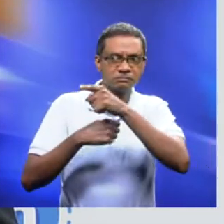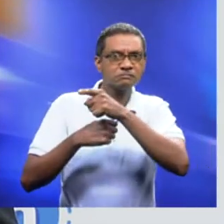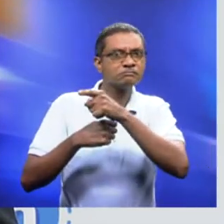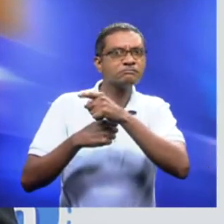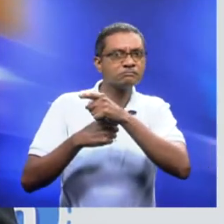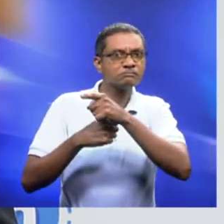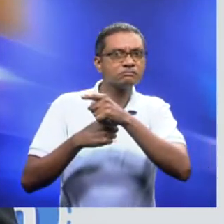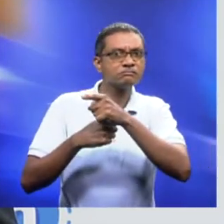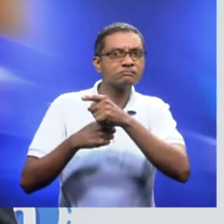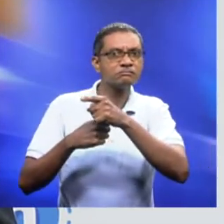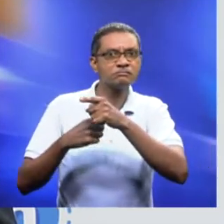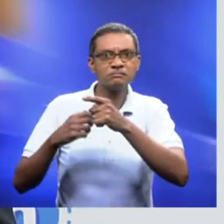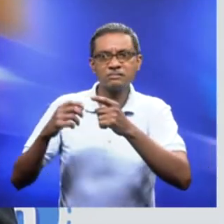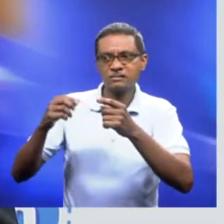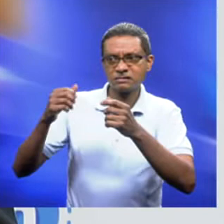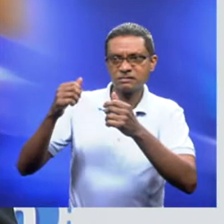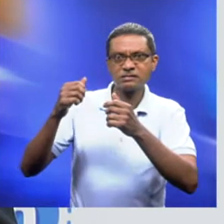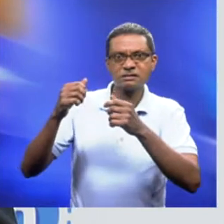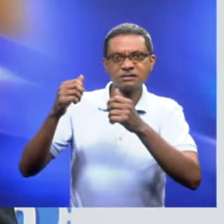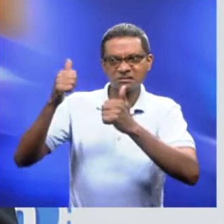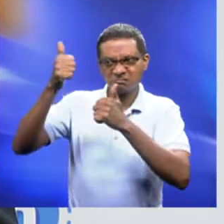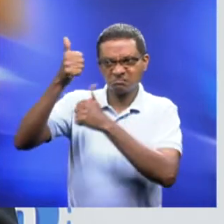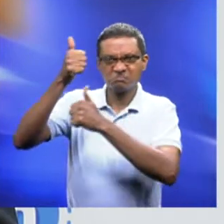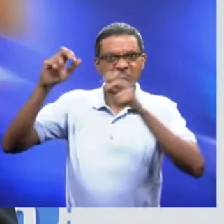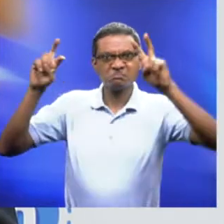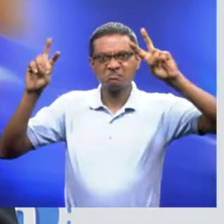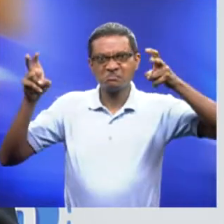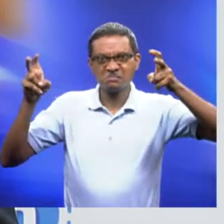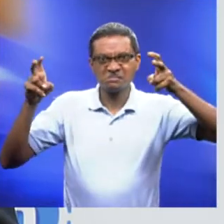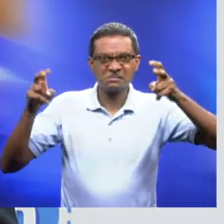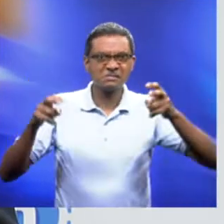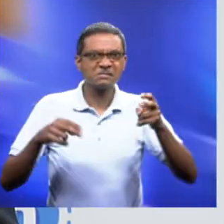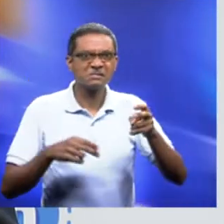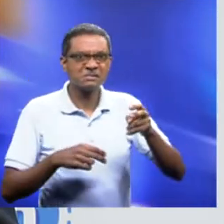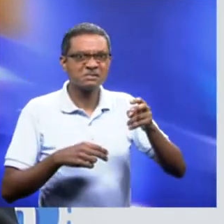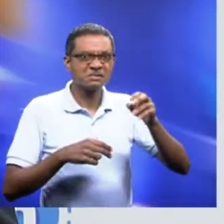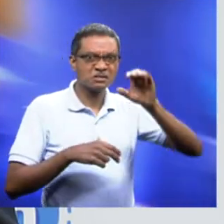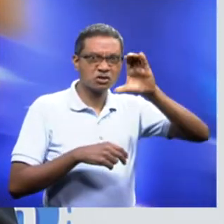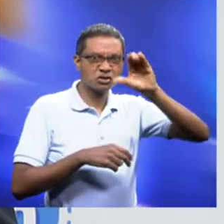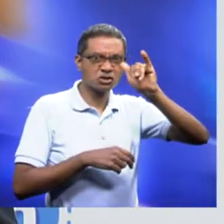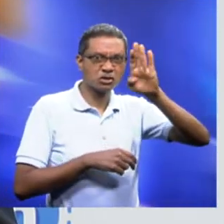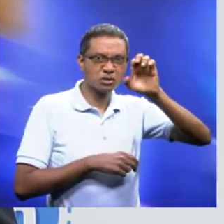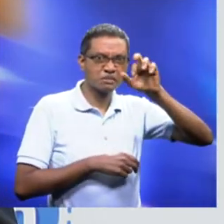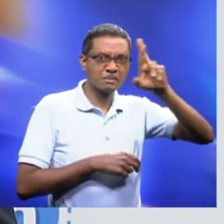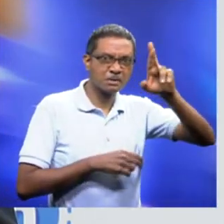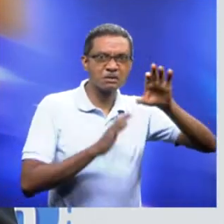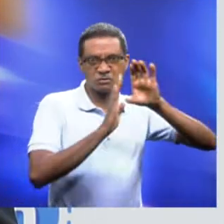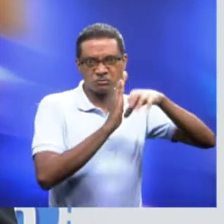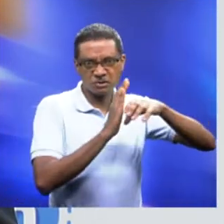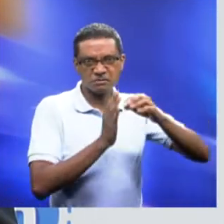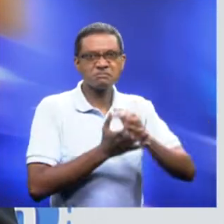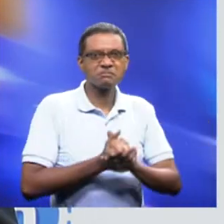wide arc of cybersecurity and cybercrimes, and to hopefully offer countermeasures to help